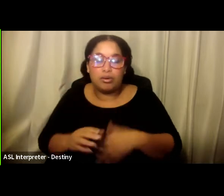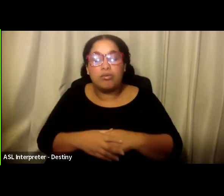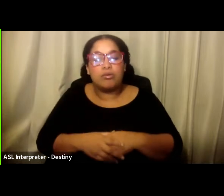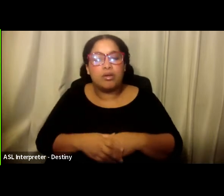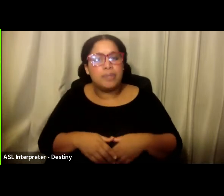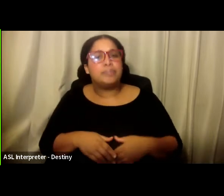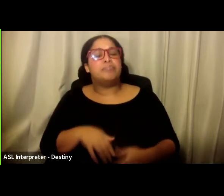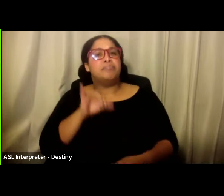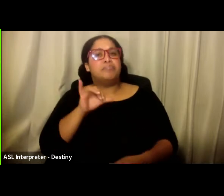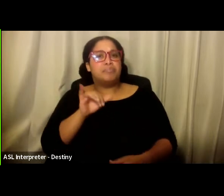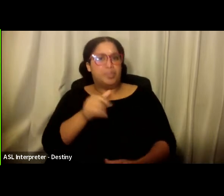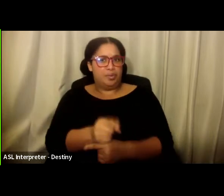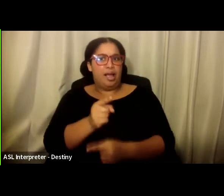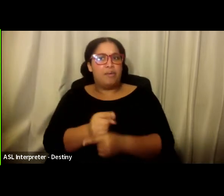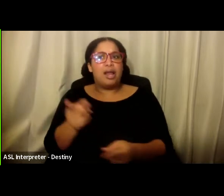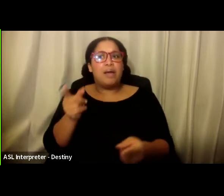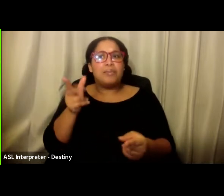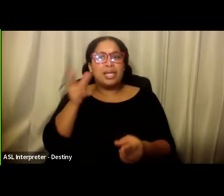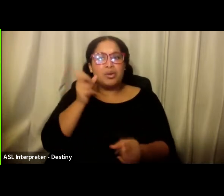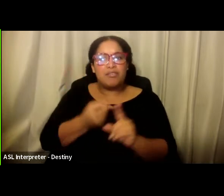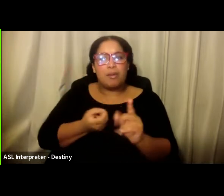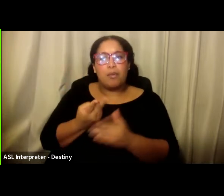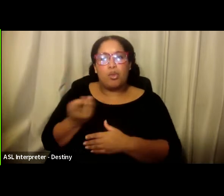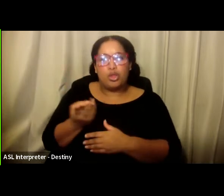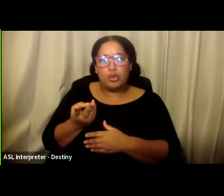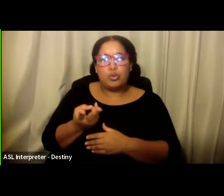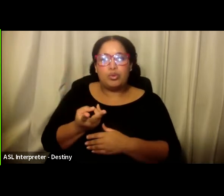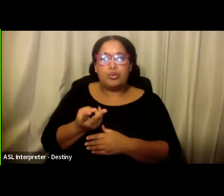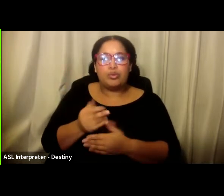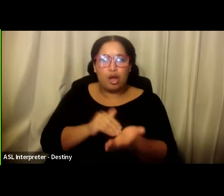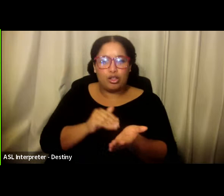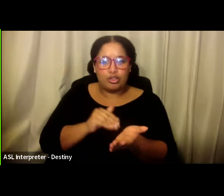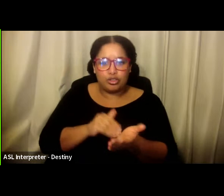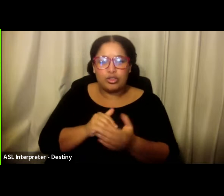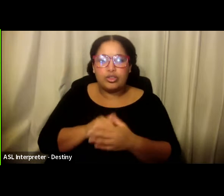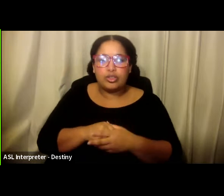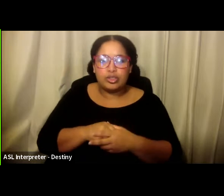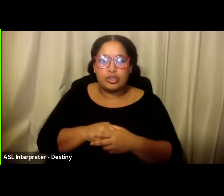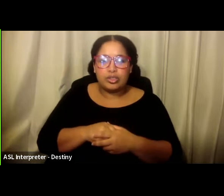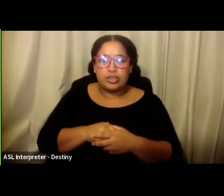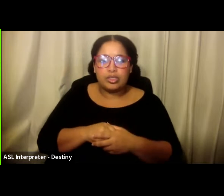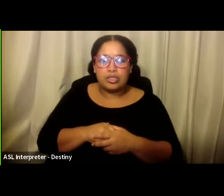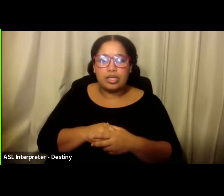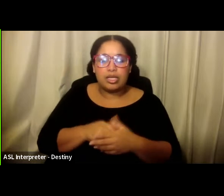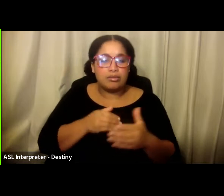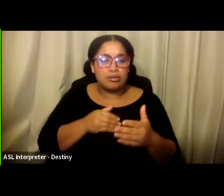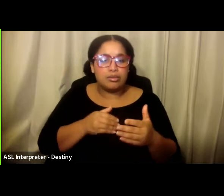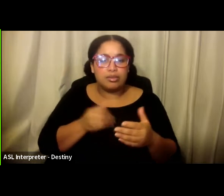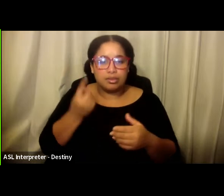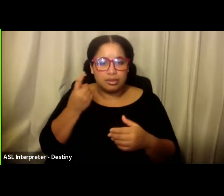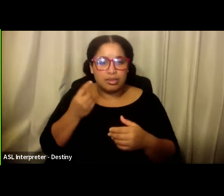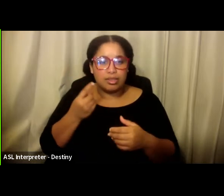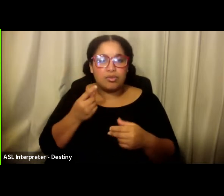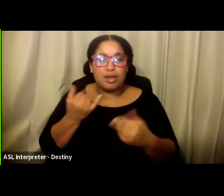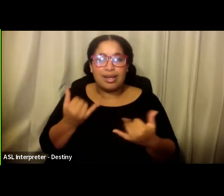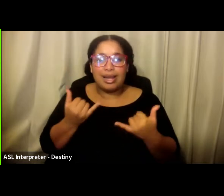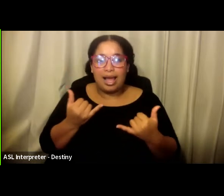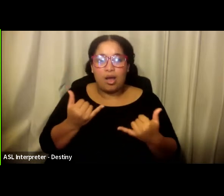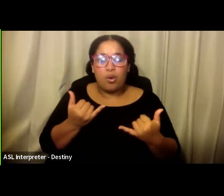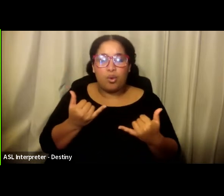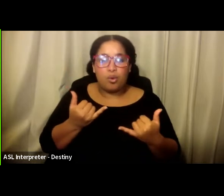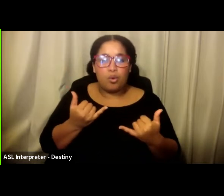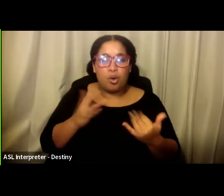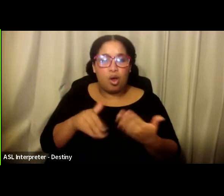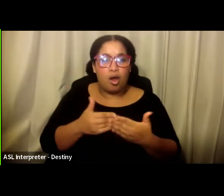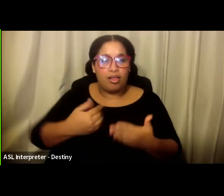both you and Dr. Abalada saying, and others saying, that despite the fact that at this point in time, all